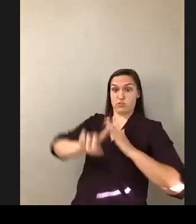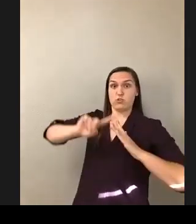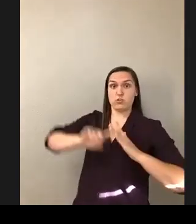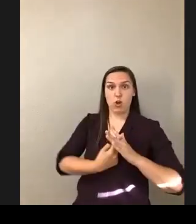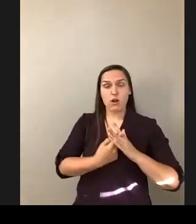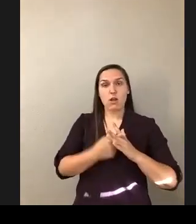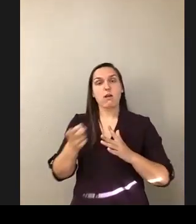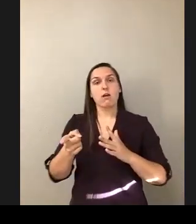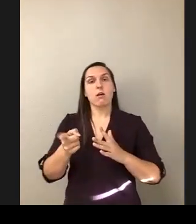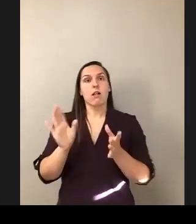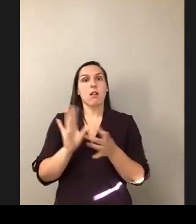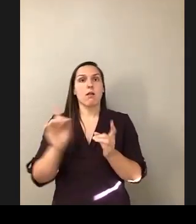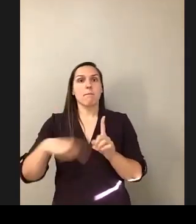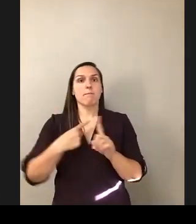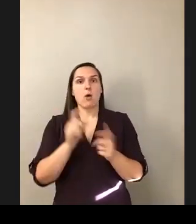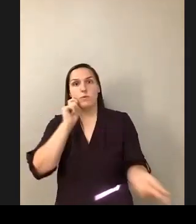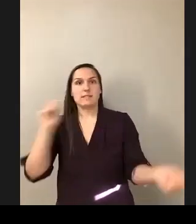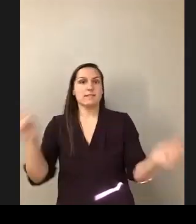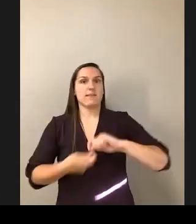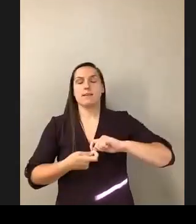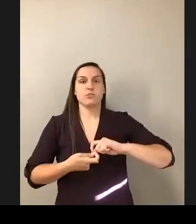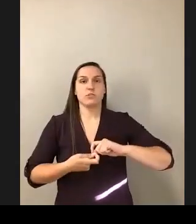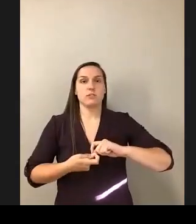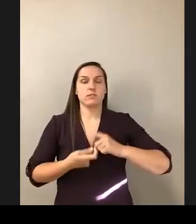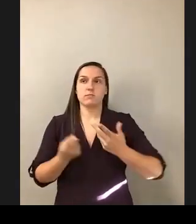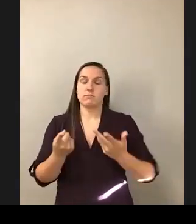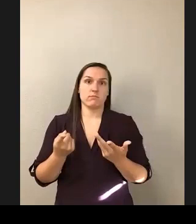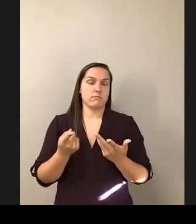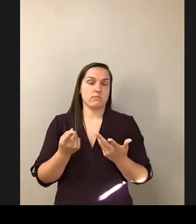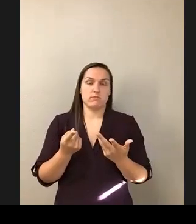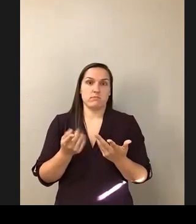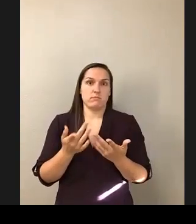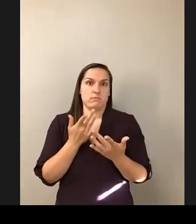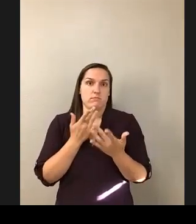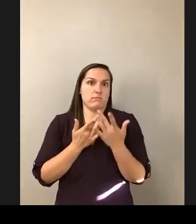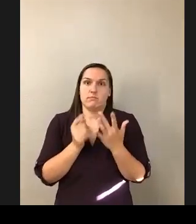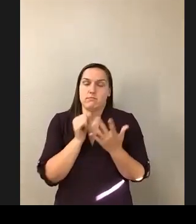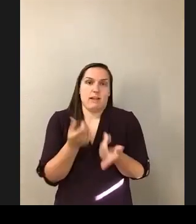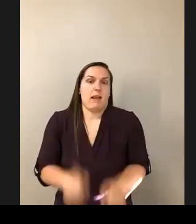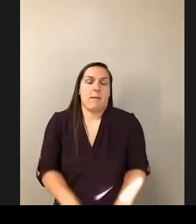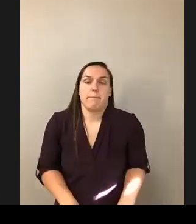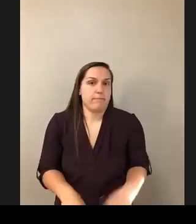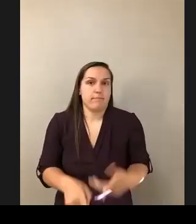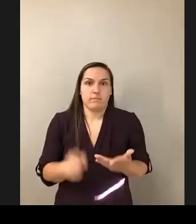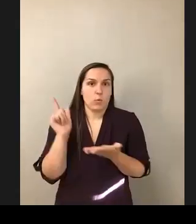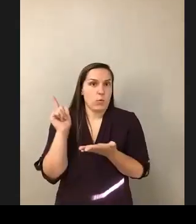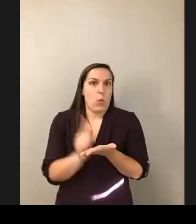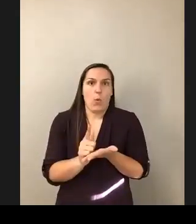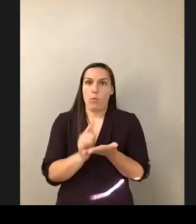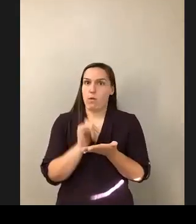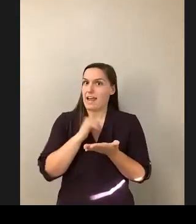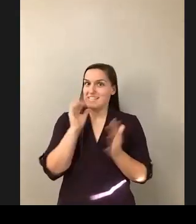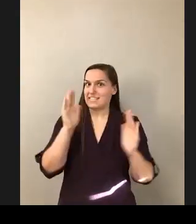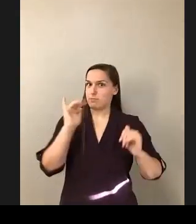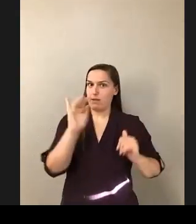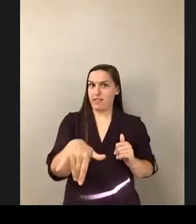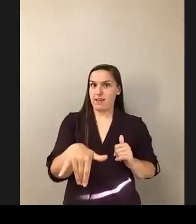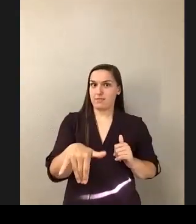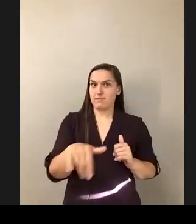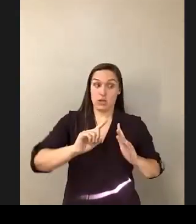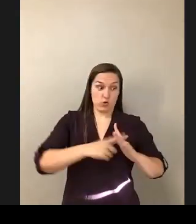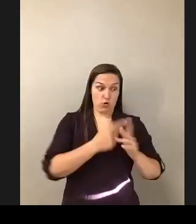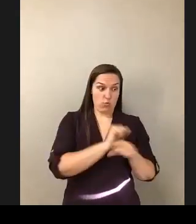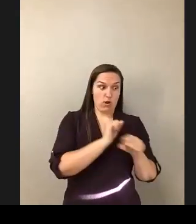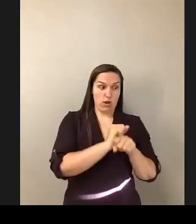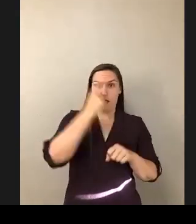of retaliation are incredibly low. And that was not what I expected when I started the job. I thought that